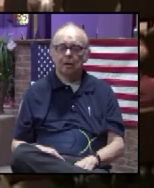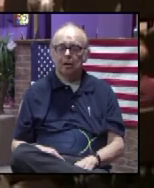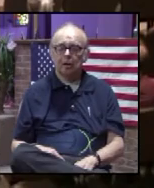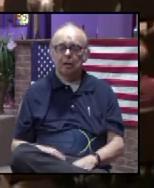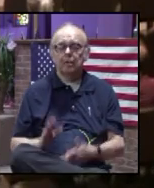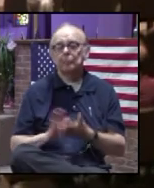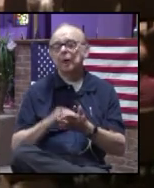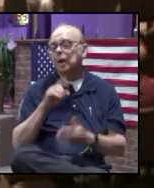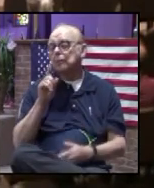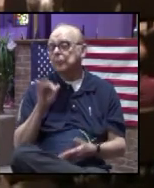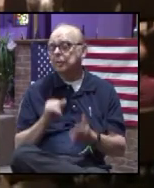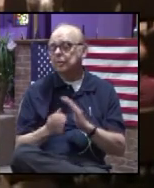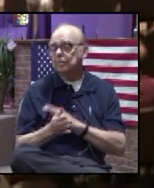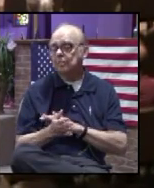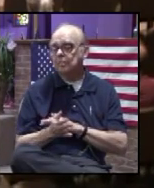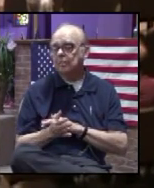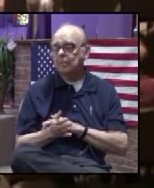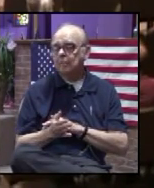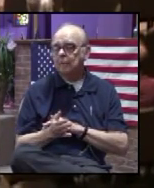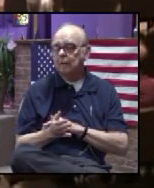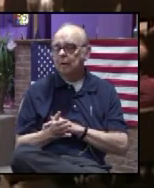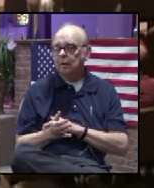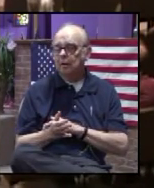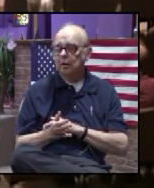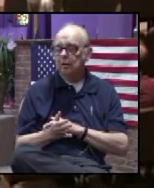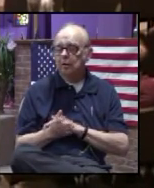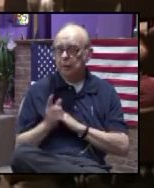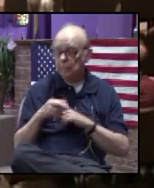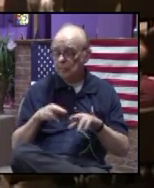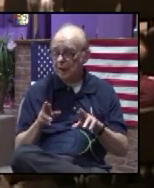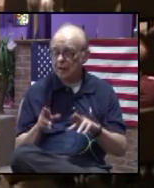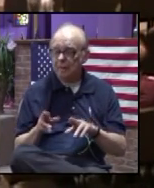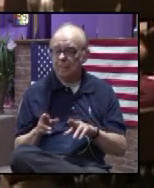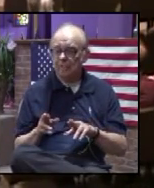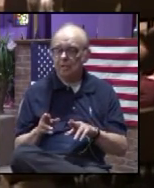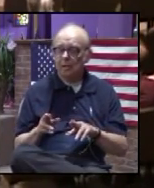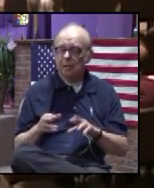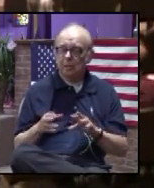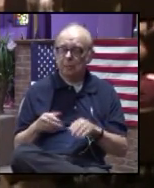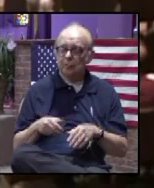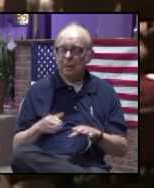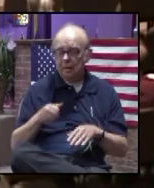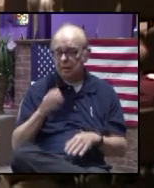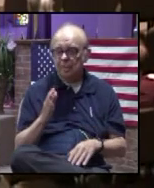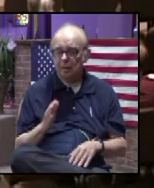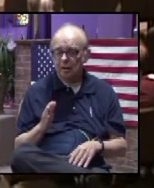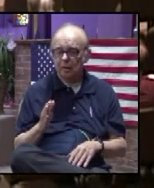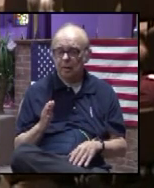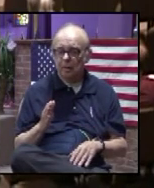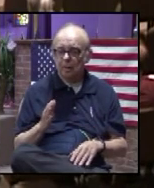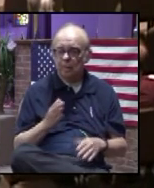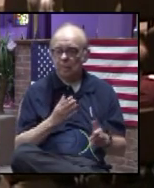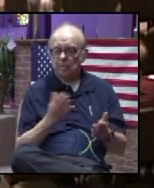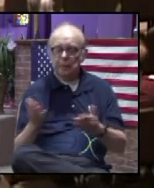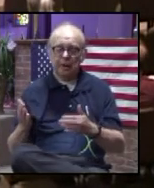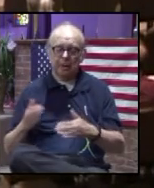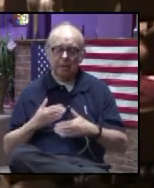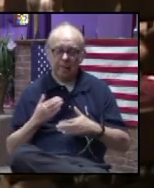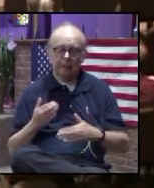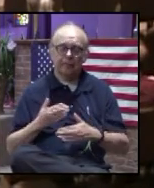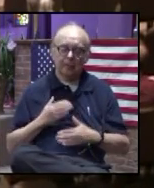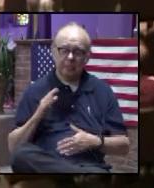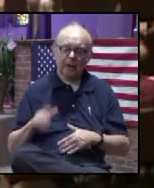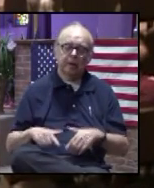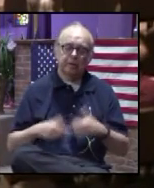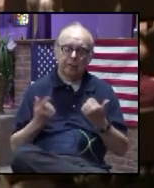My question to you this morning is, are you ready to let God breathe life back into whatever situation